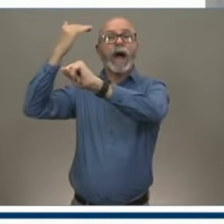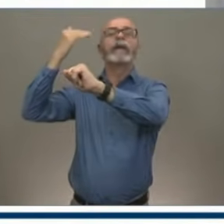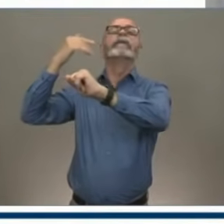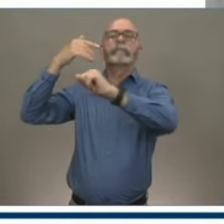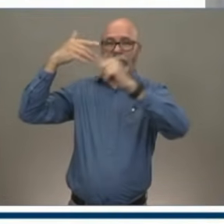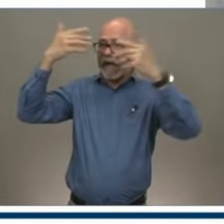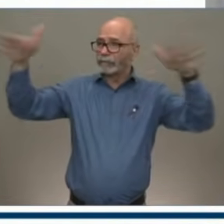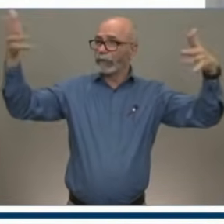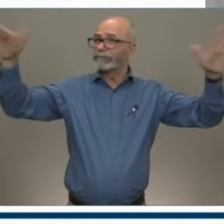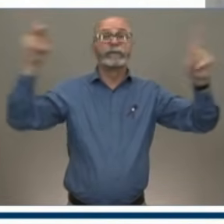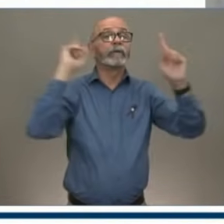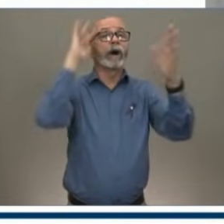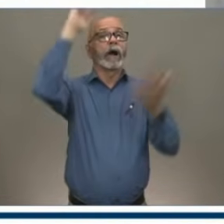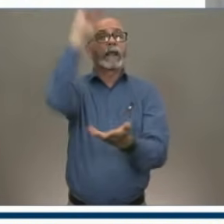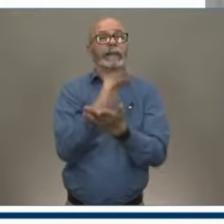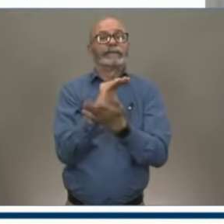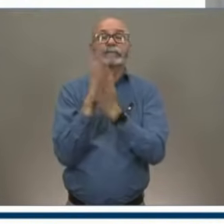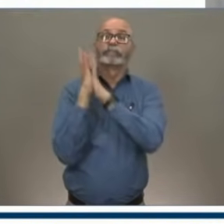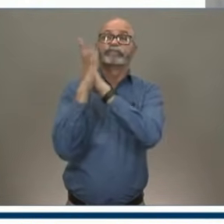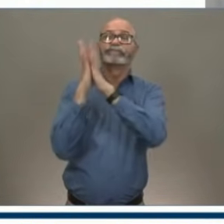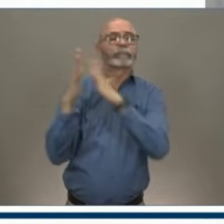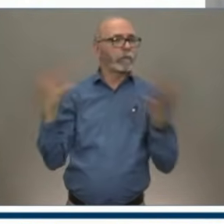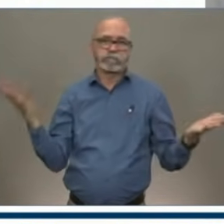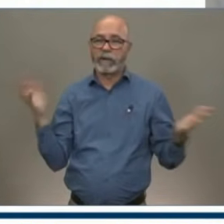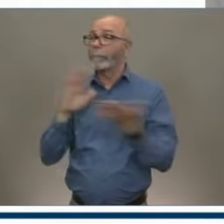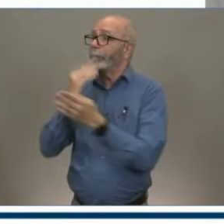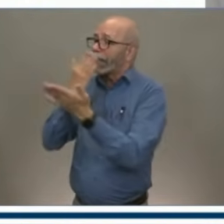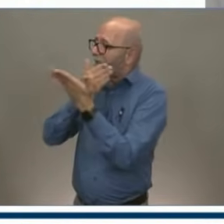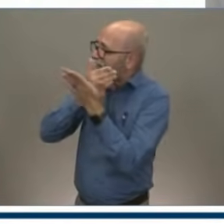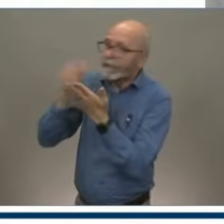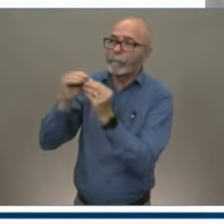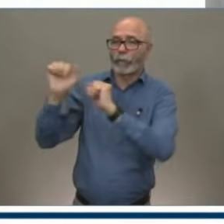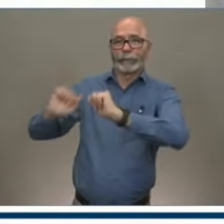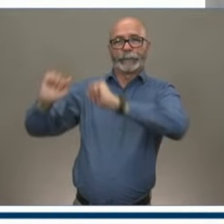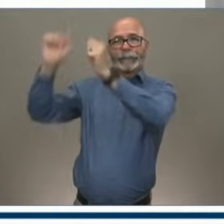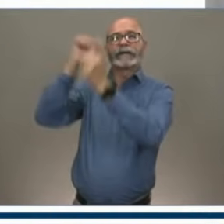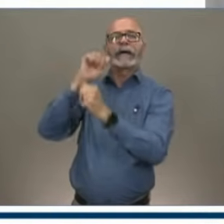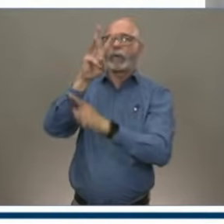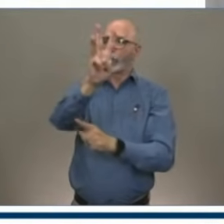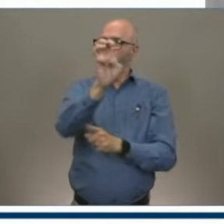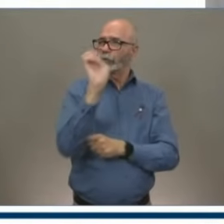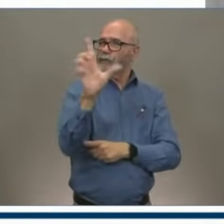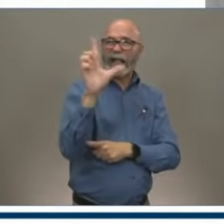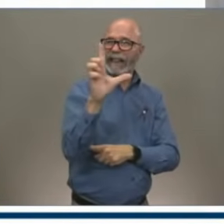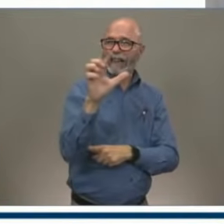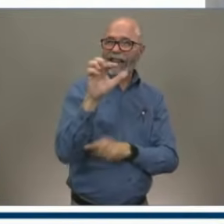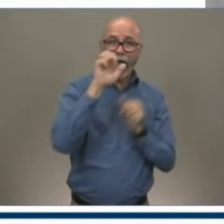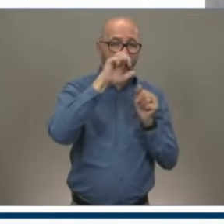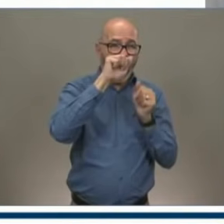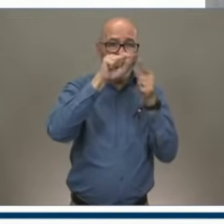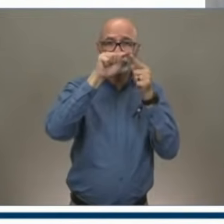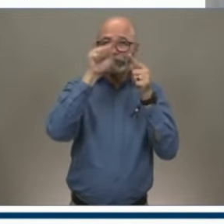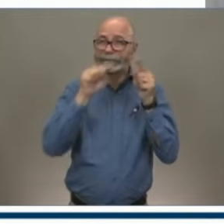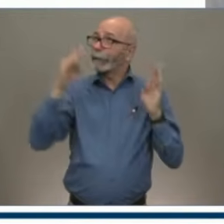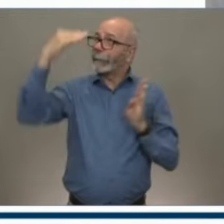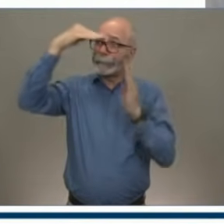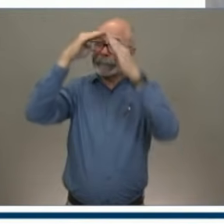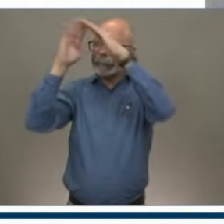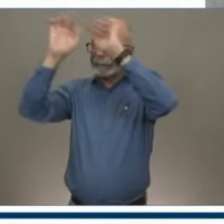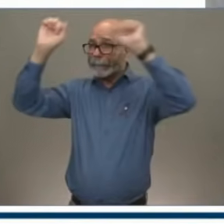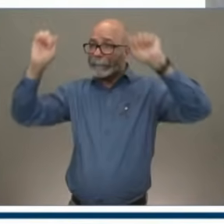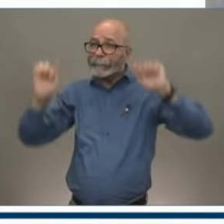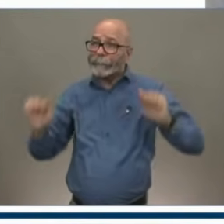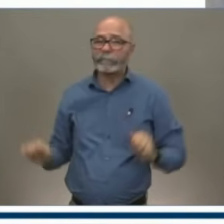period of time to allow them to make sure that that cleaning is completed before anybody comes back